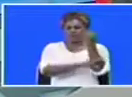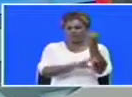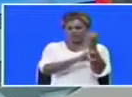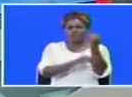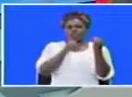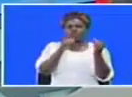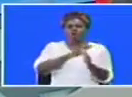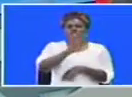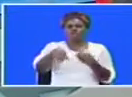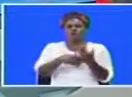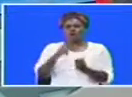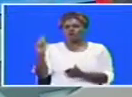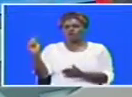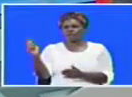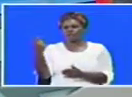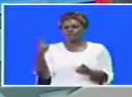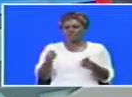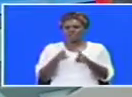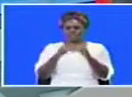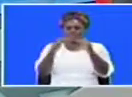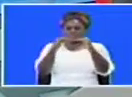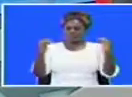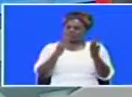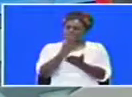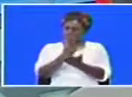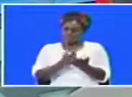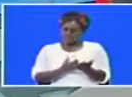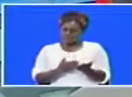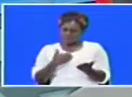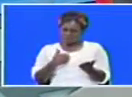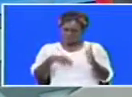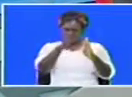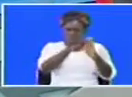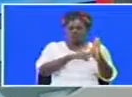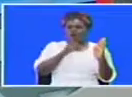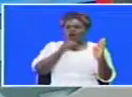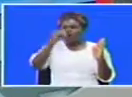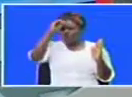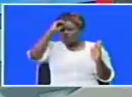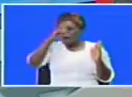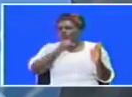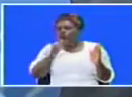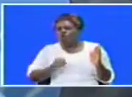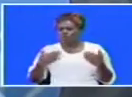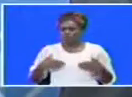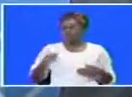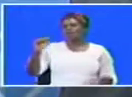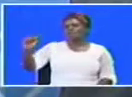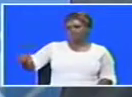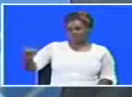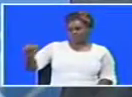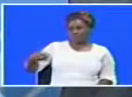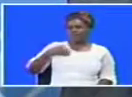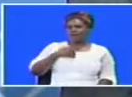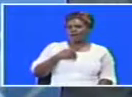that not all Kenyans are in the same level, you also have subsidy programs, I think, for orphans and the elderly? Yes, we have something we